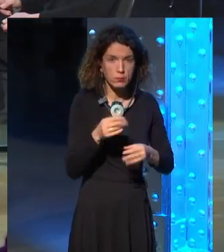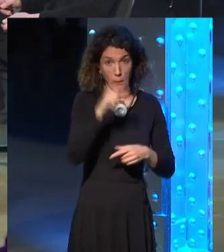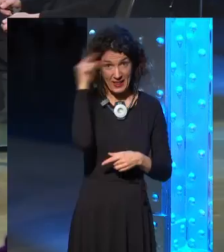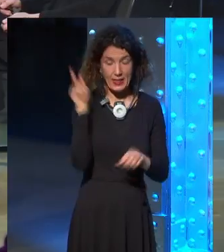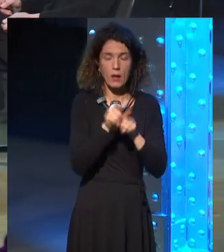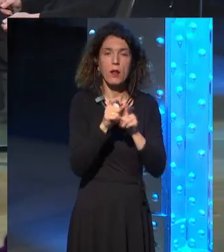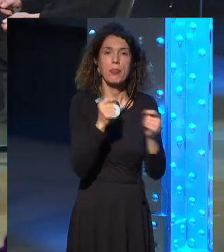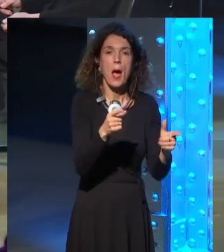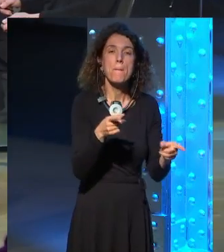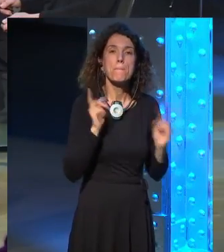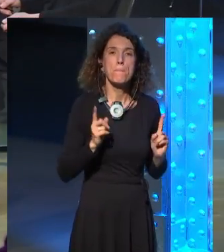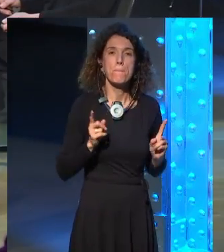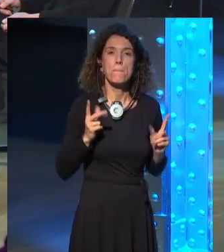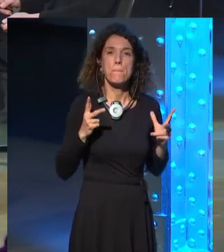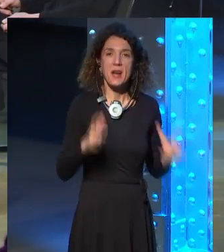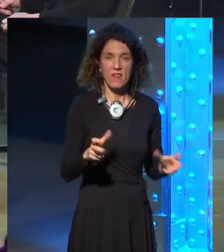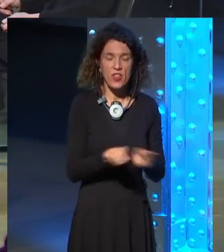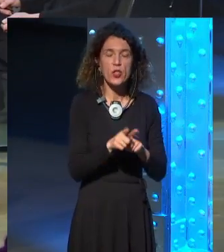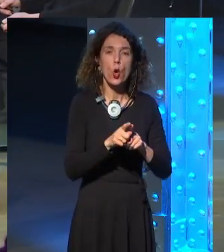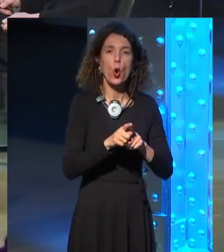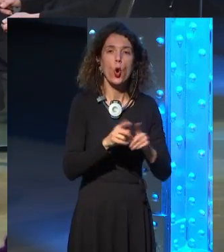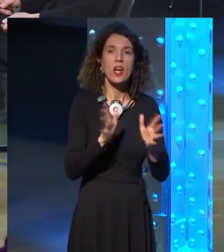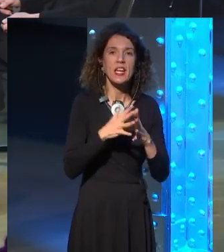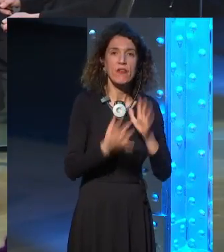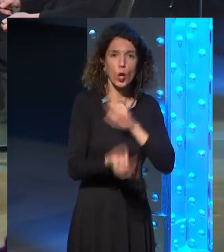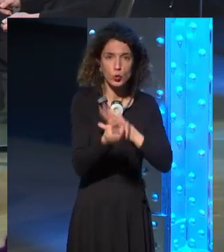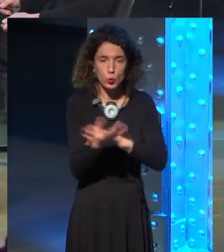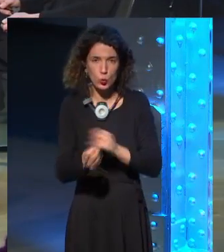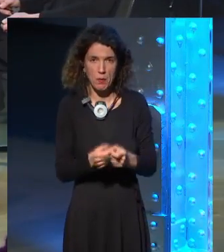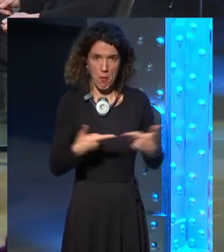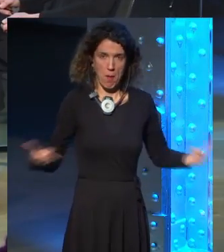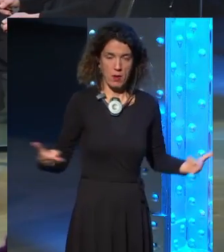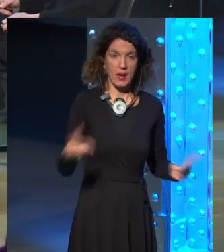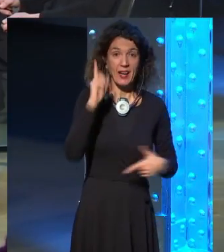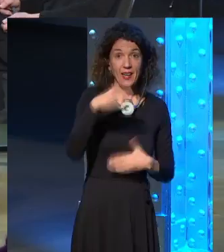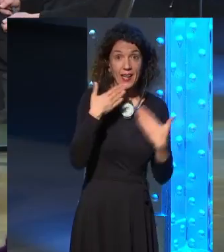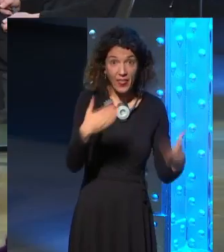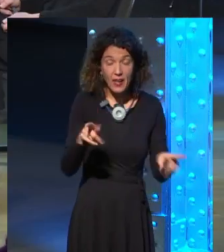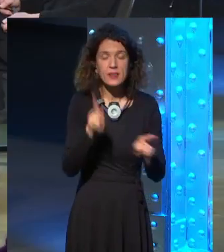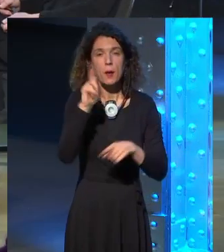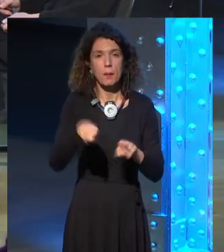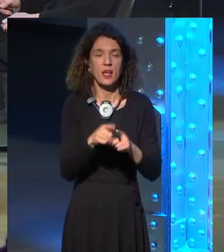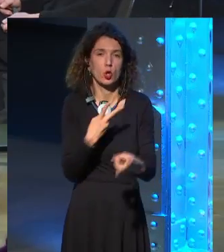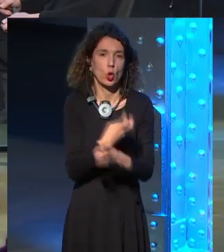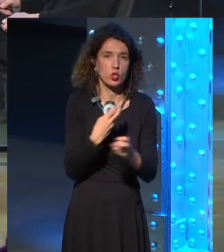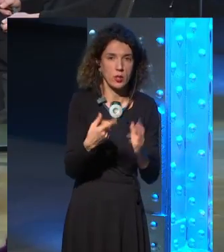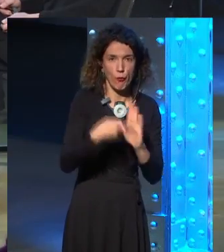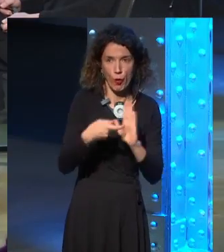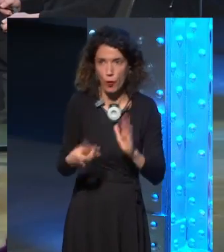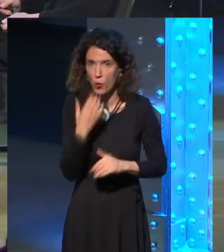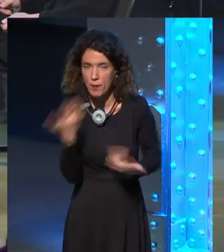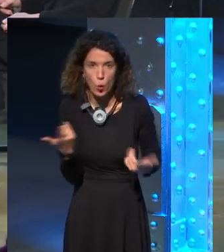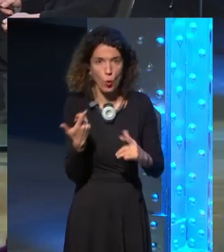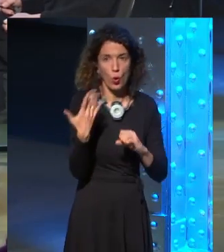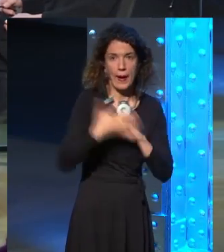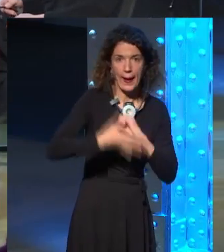prevention infrastructure, but also through removing toxins from some gas